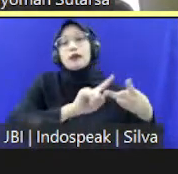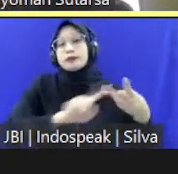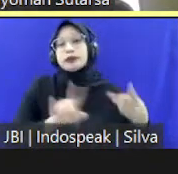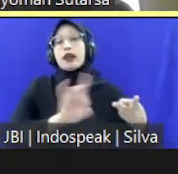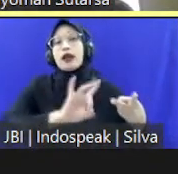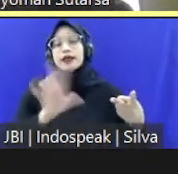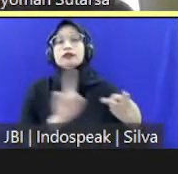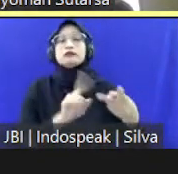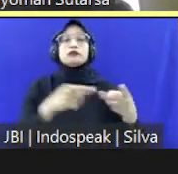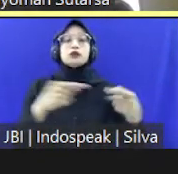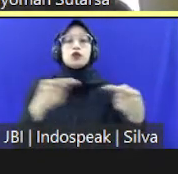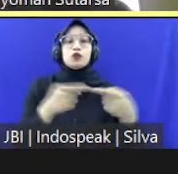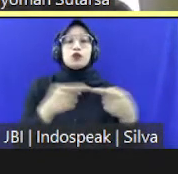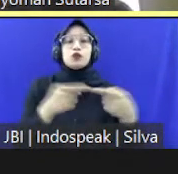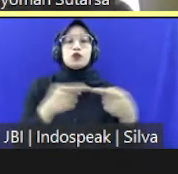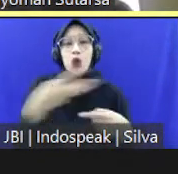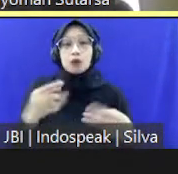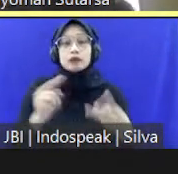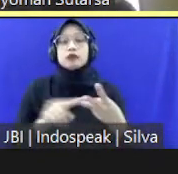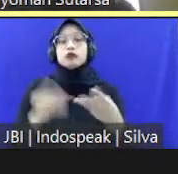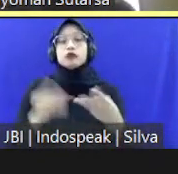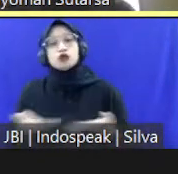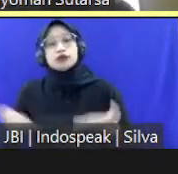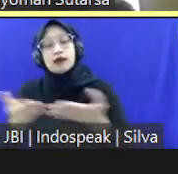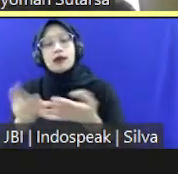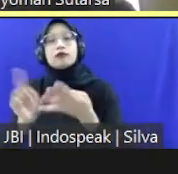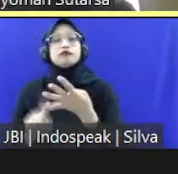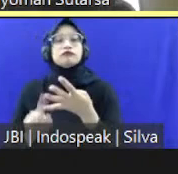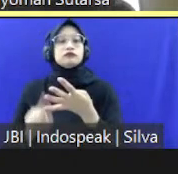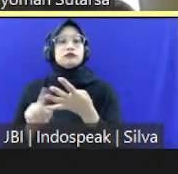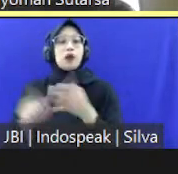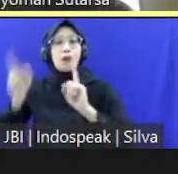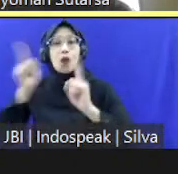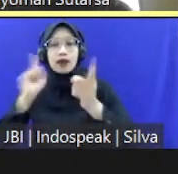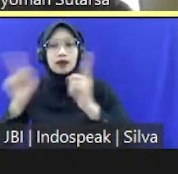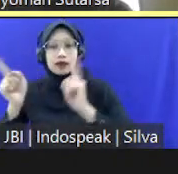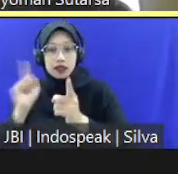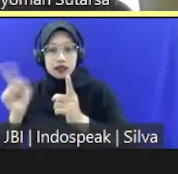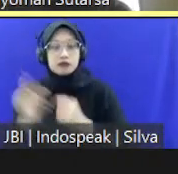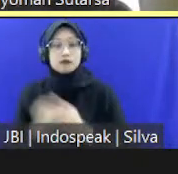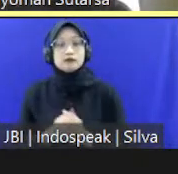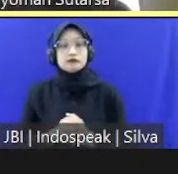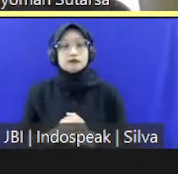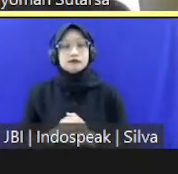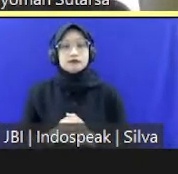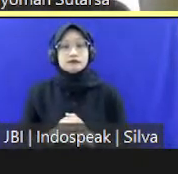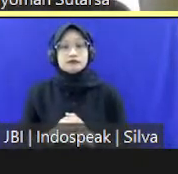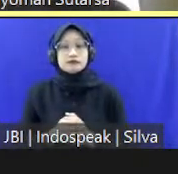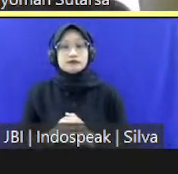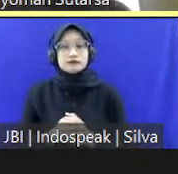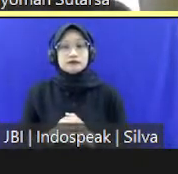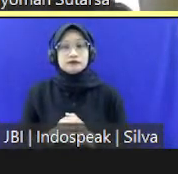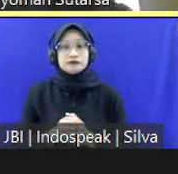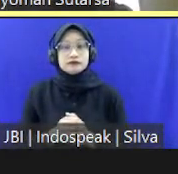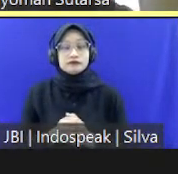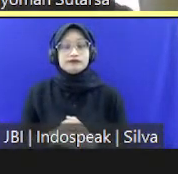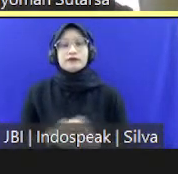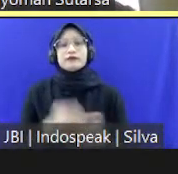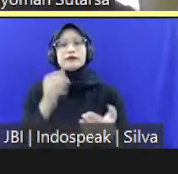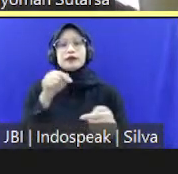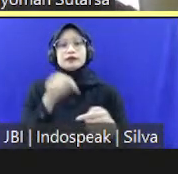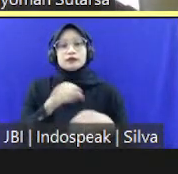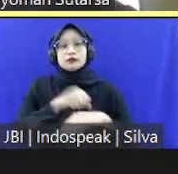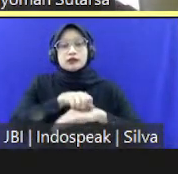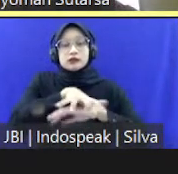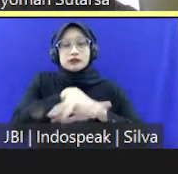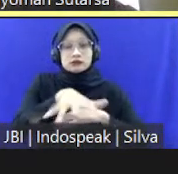economic, social, and even political risk. And unfortunately, these risks are not equitably distributed across the